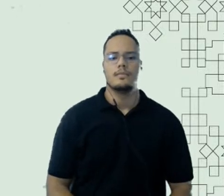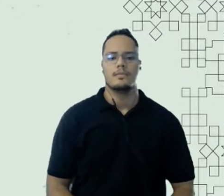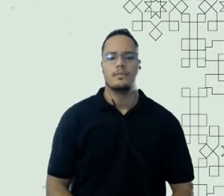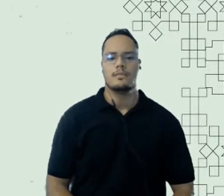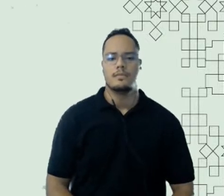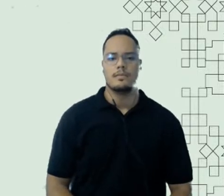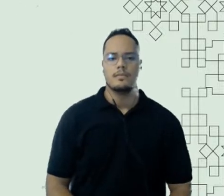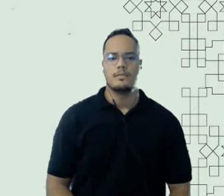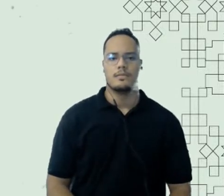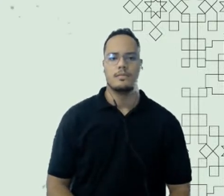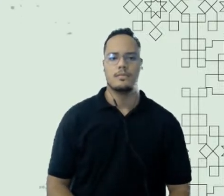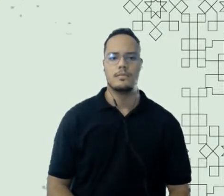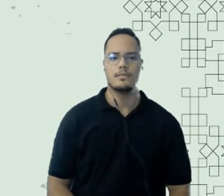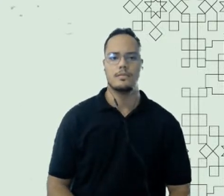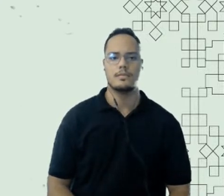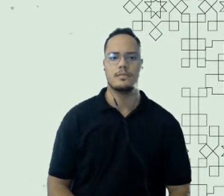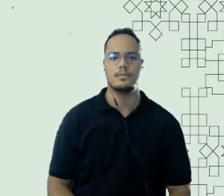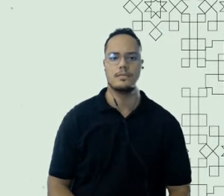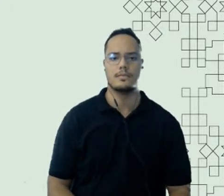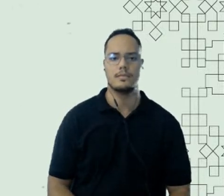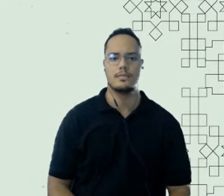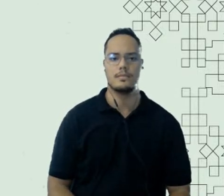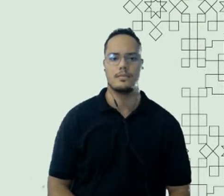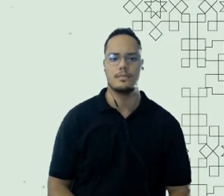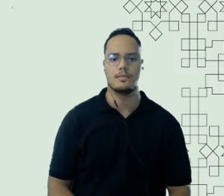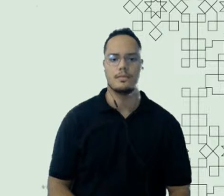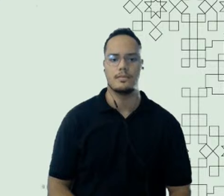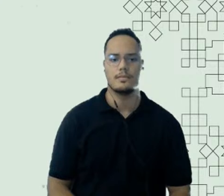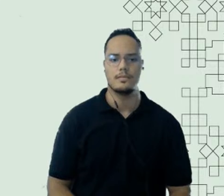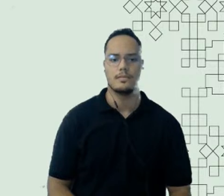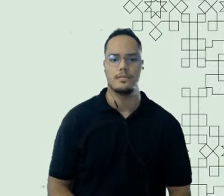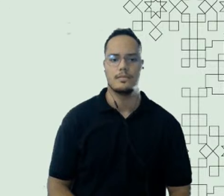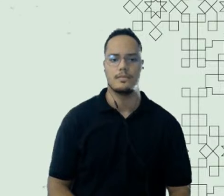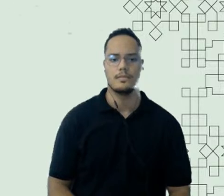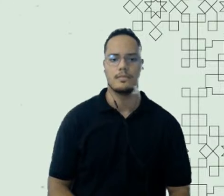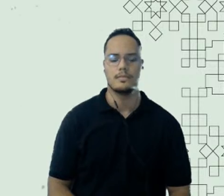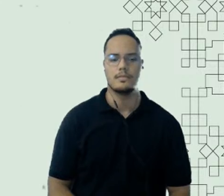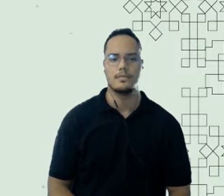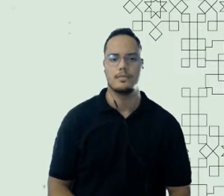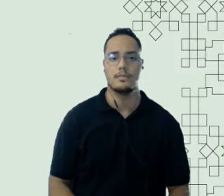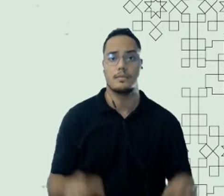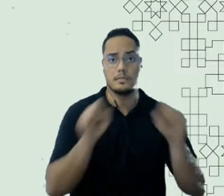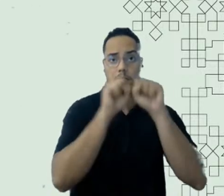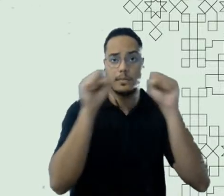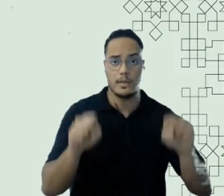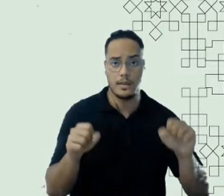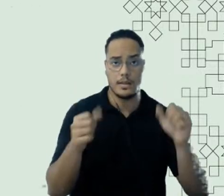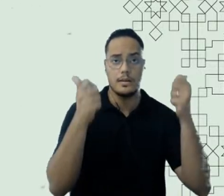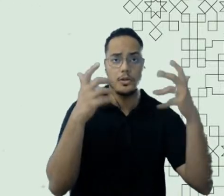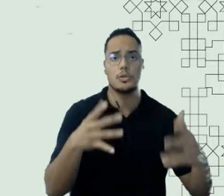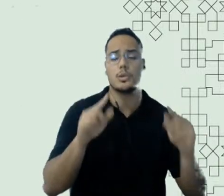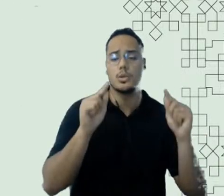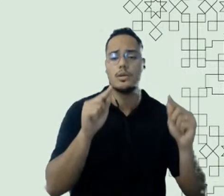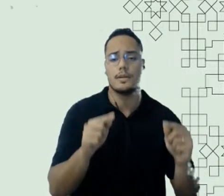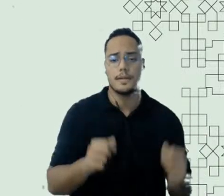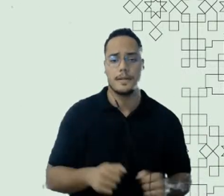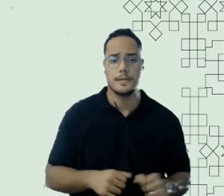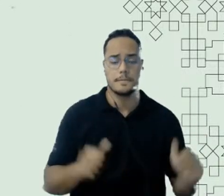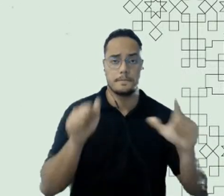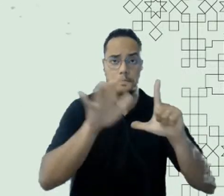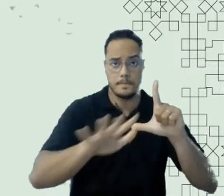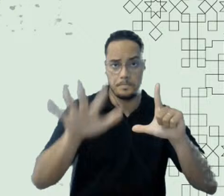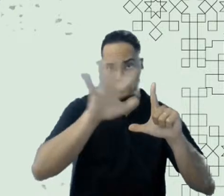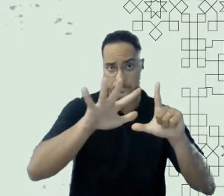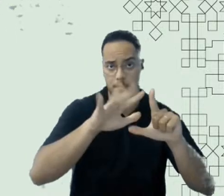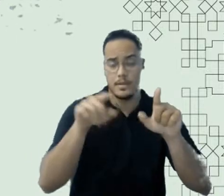or the platforms and the right holder should be everything they can to avoid that